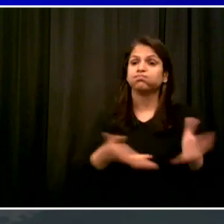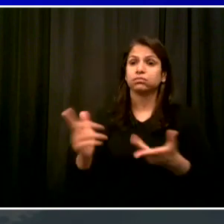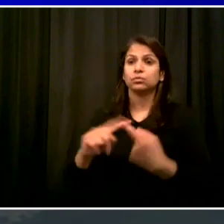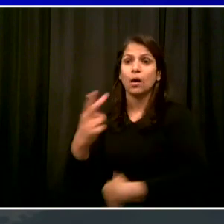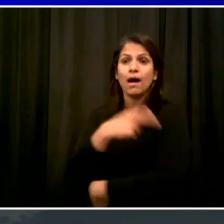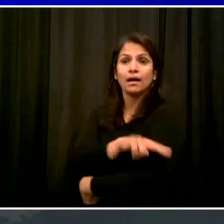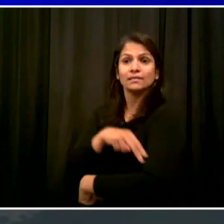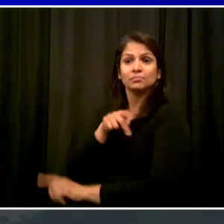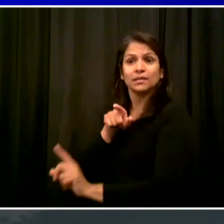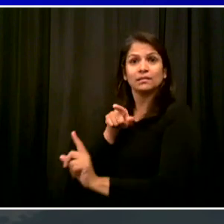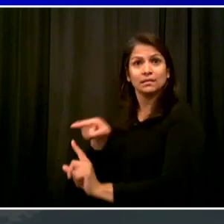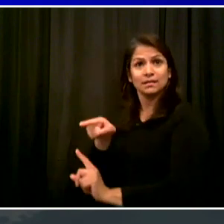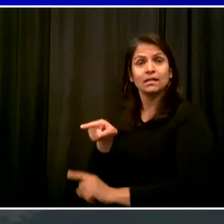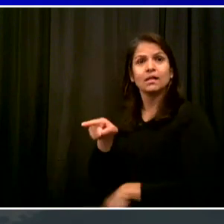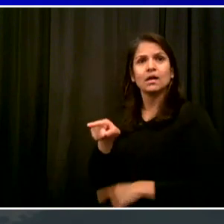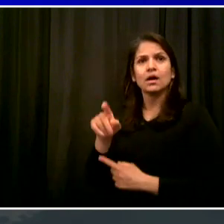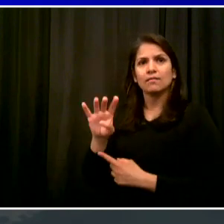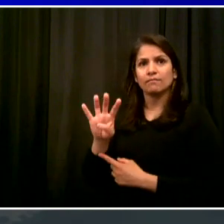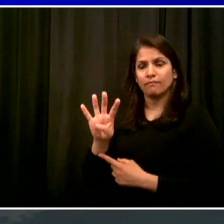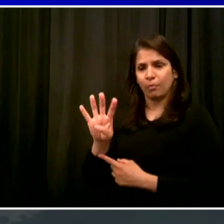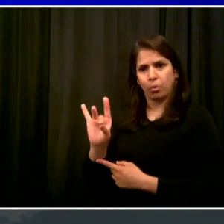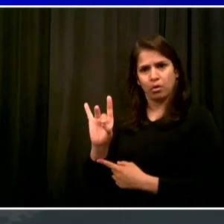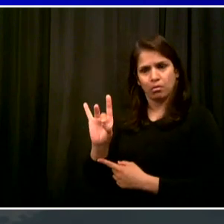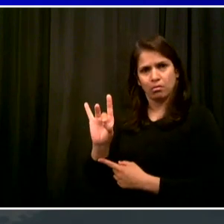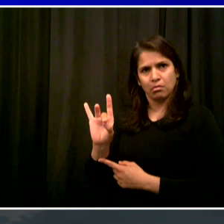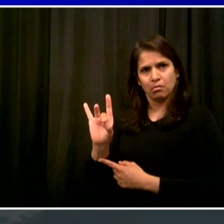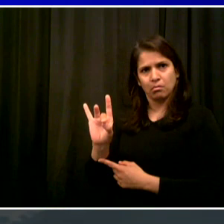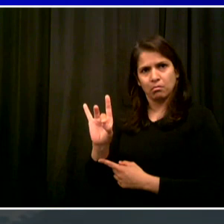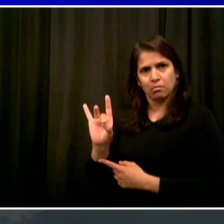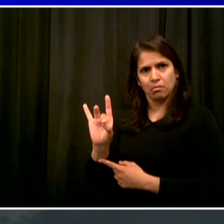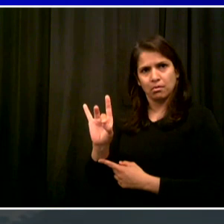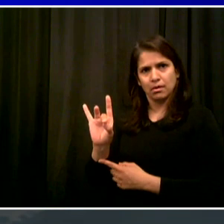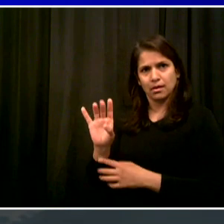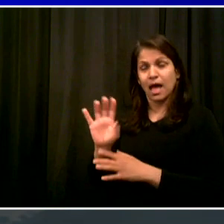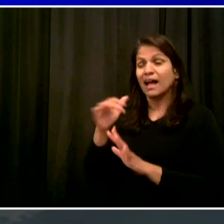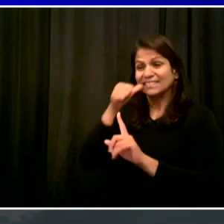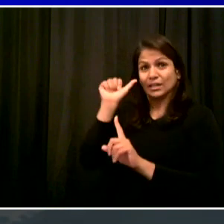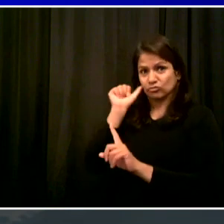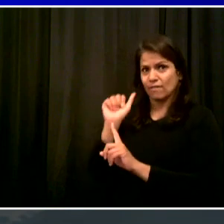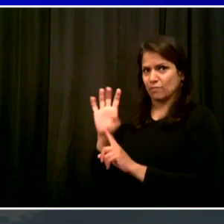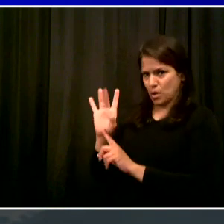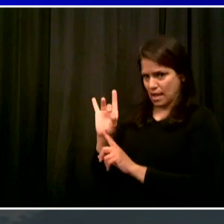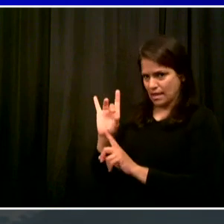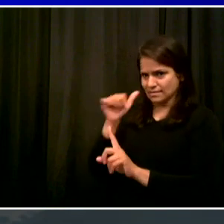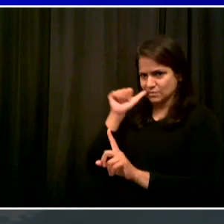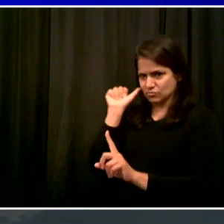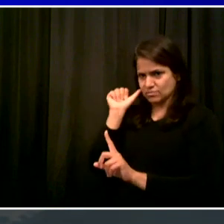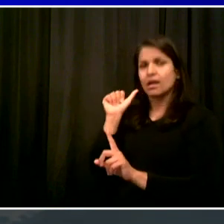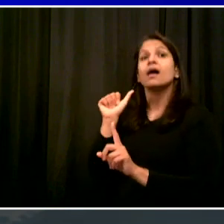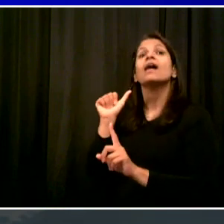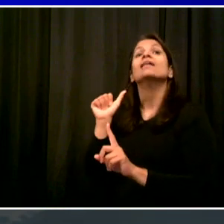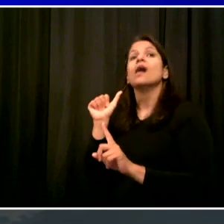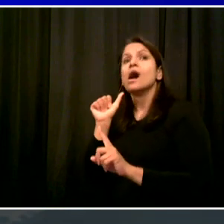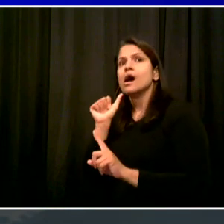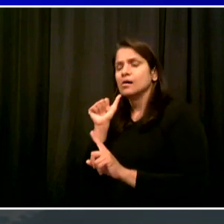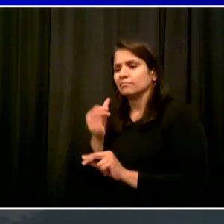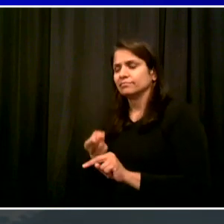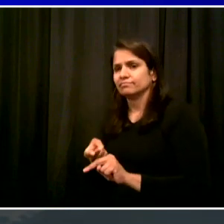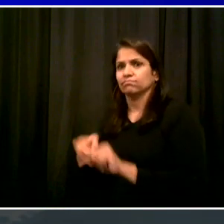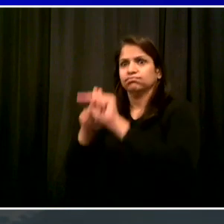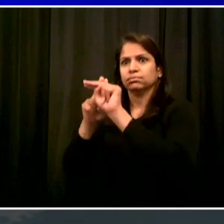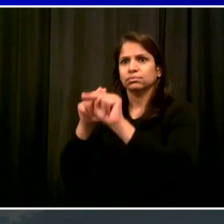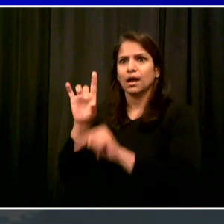Today we saw a jump. I don't like that. It's 84 today. Now 84 is still well within our 200 person